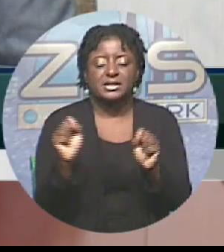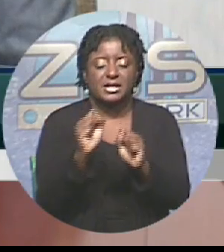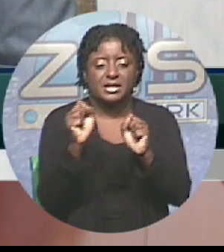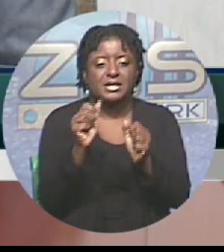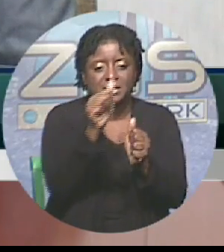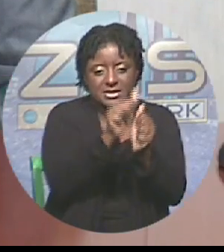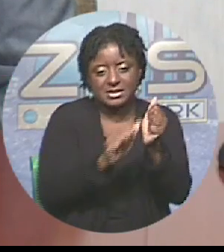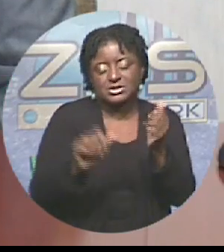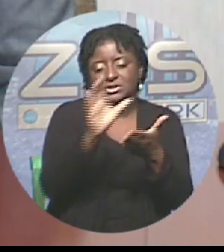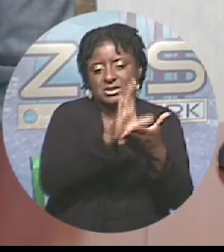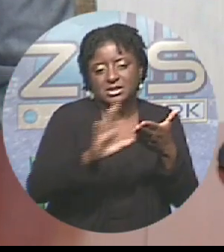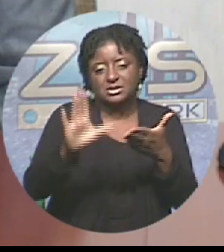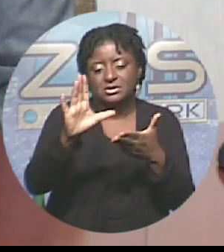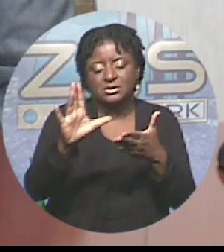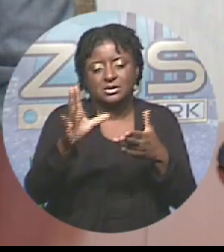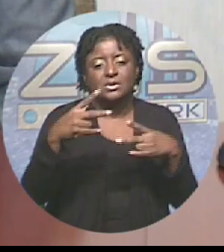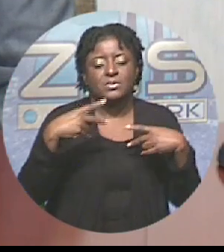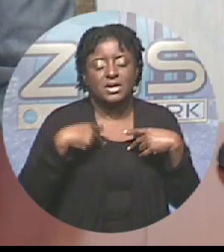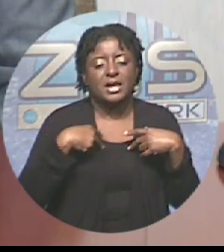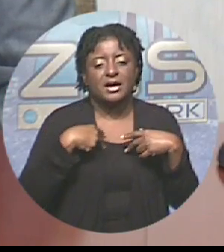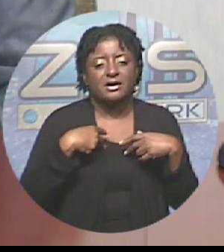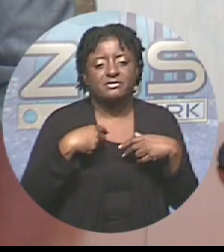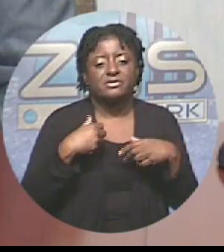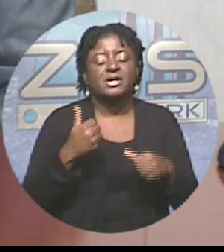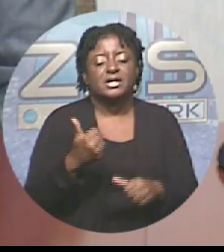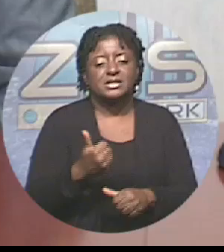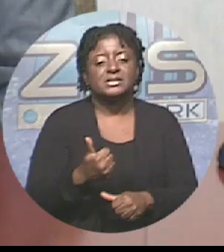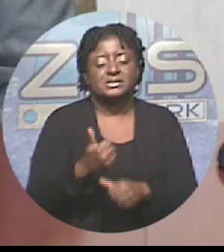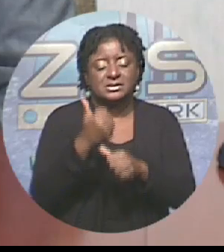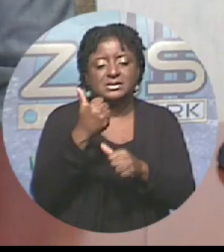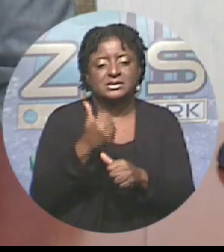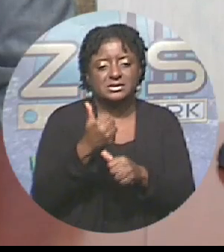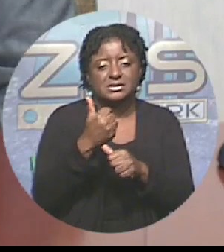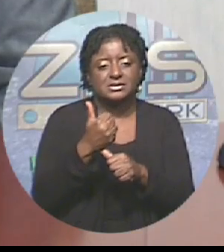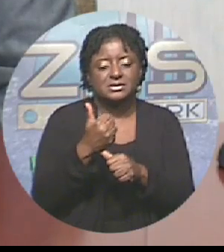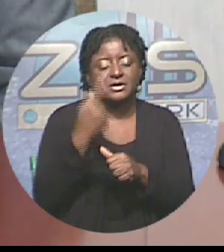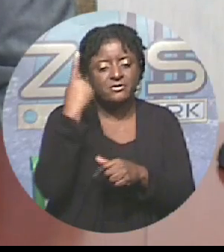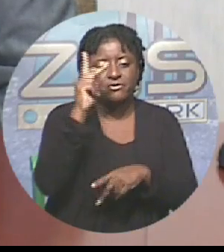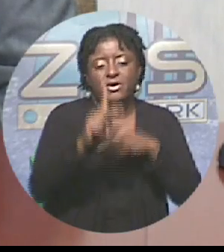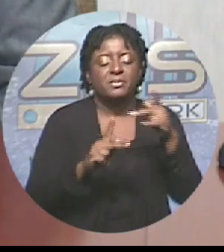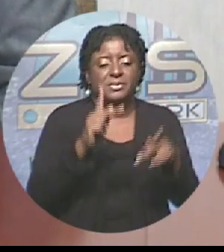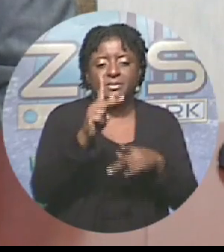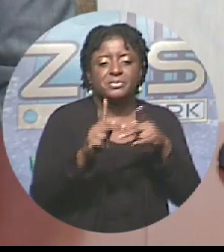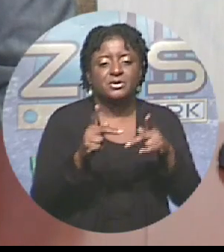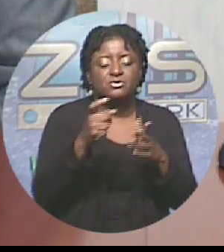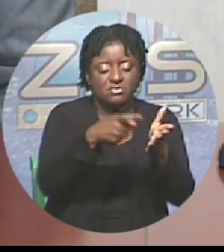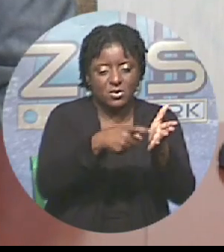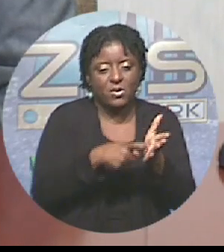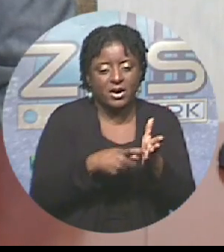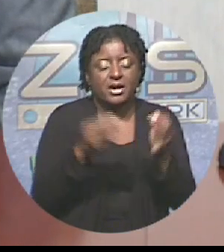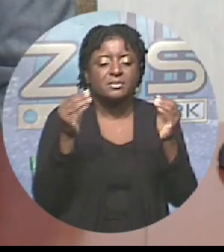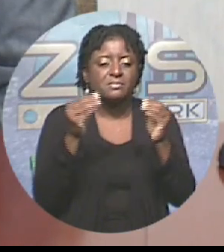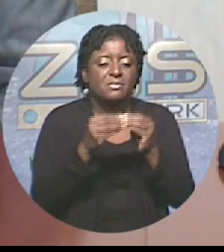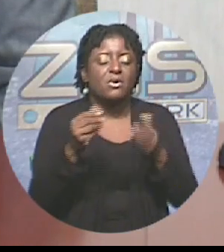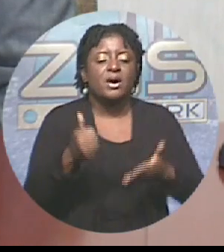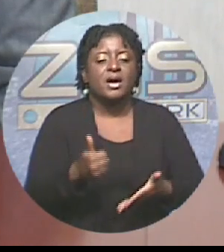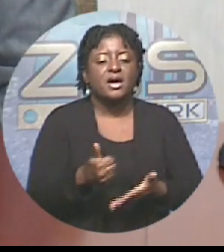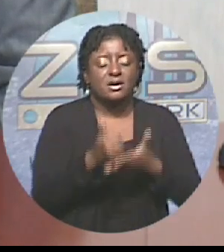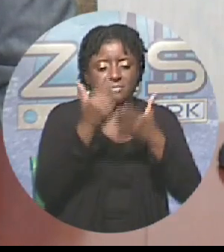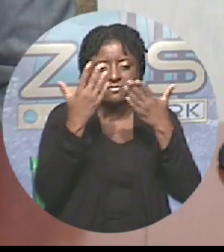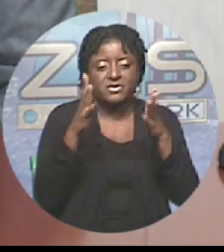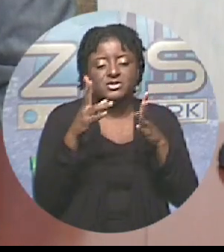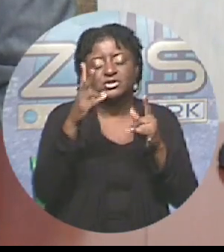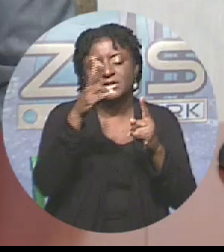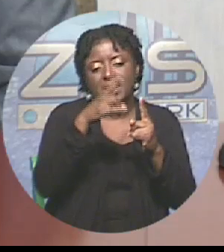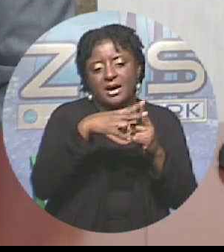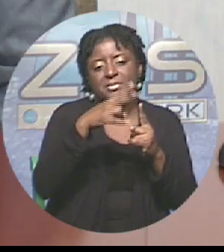center will have a need assistance line for those persons requiring additional help with completing the